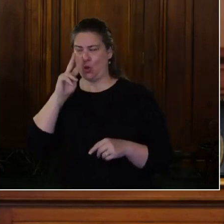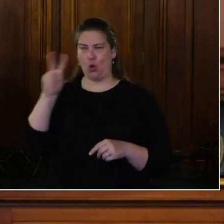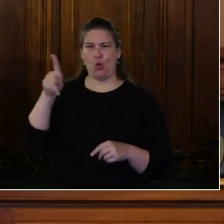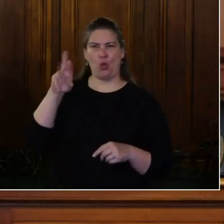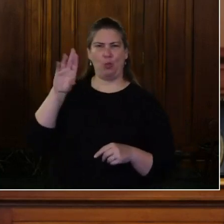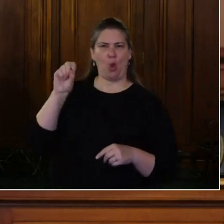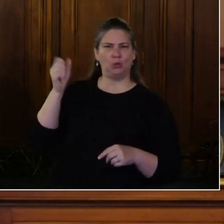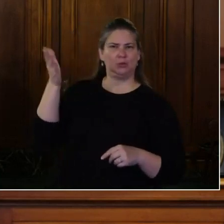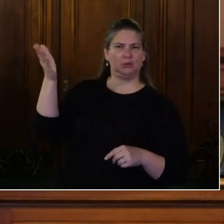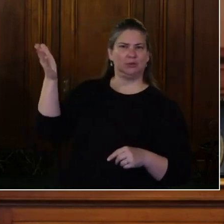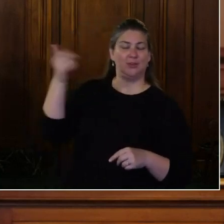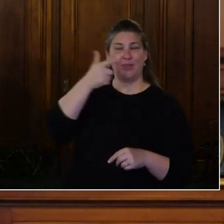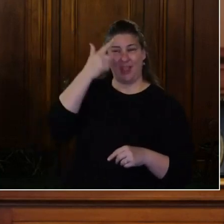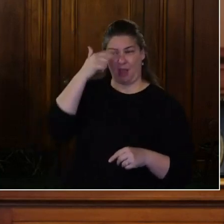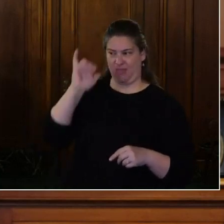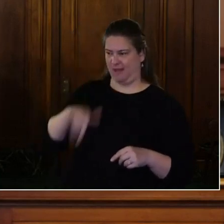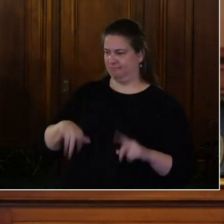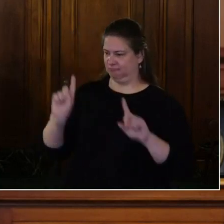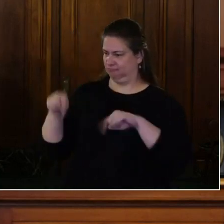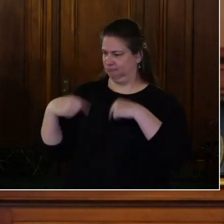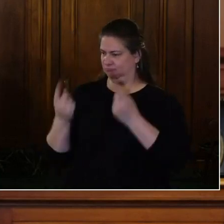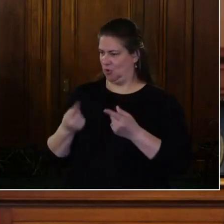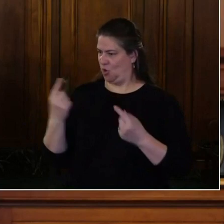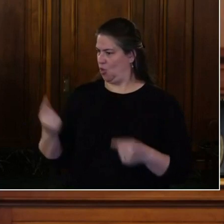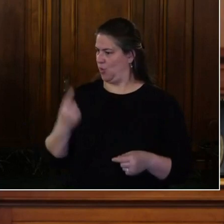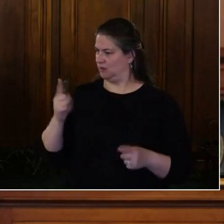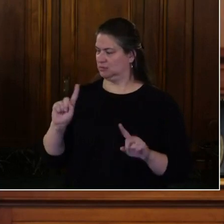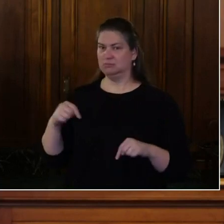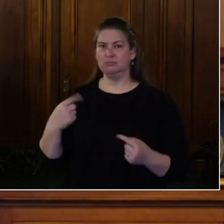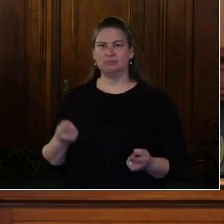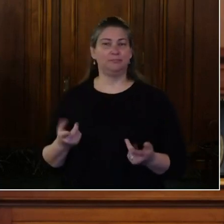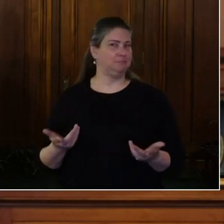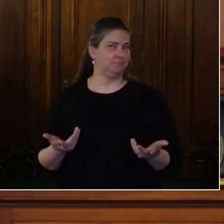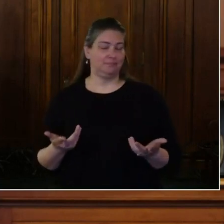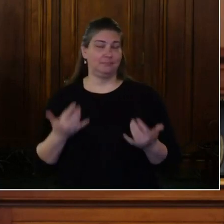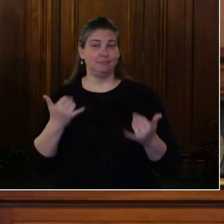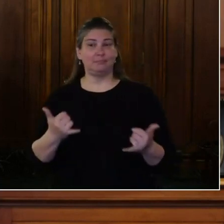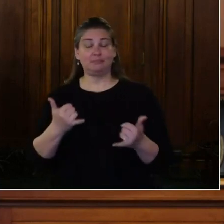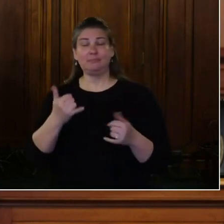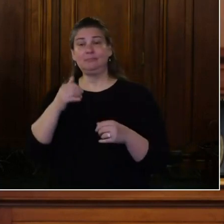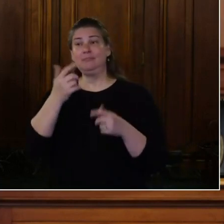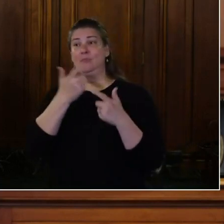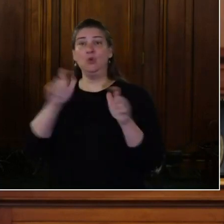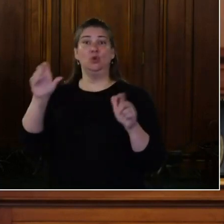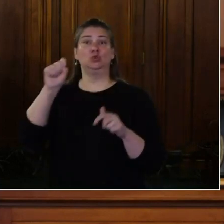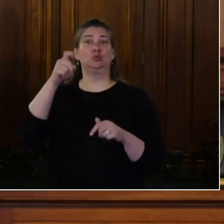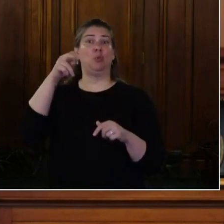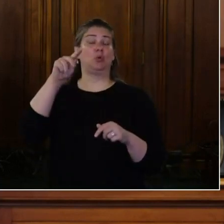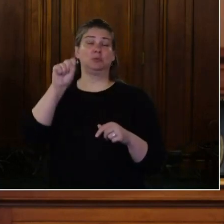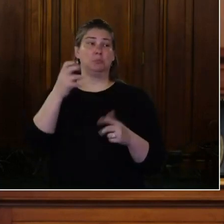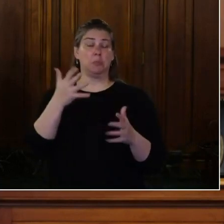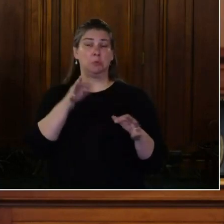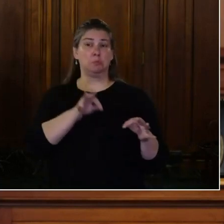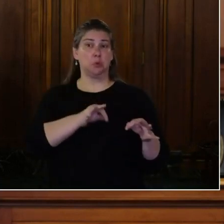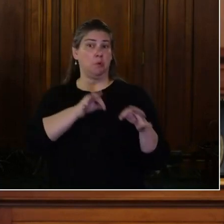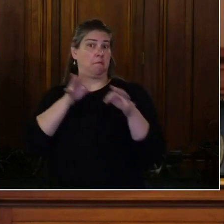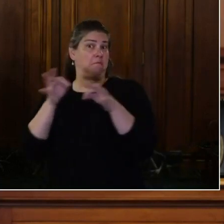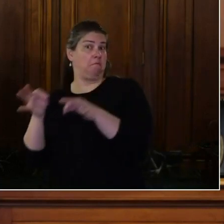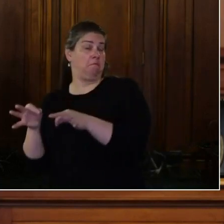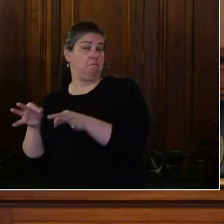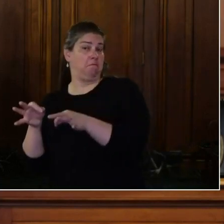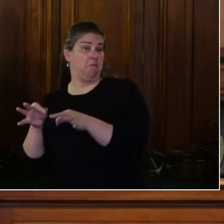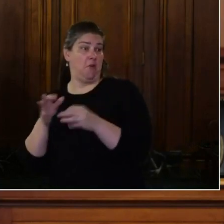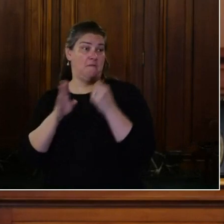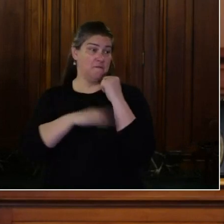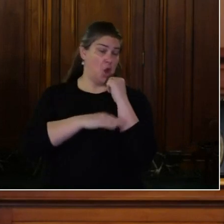simply because we've always had it in that month. And even with a major sport, if it would be safer to move potentially from the fall to the